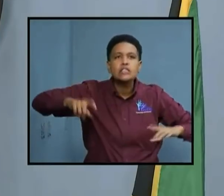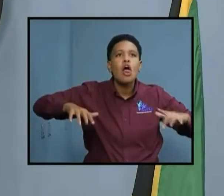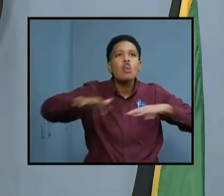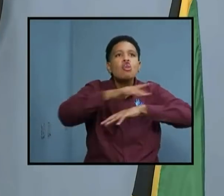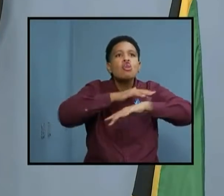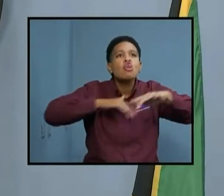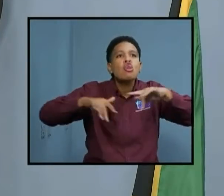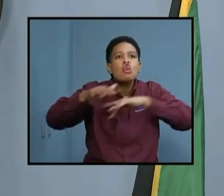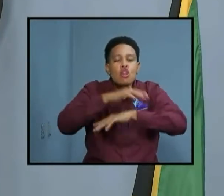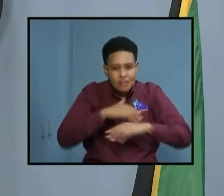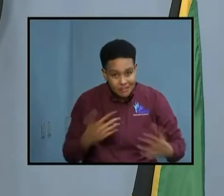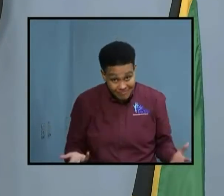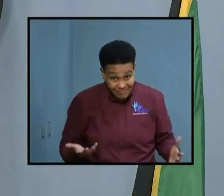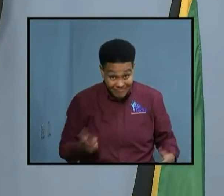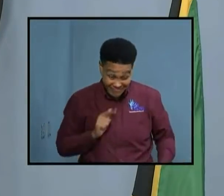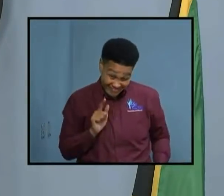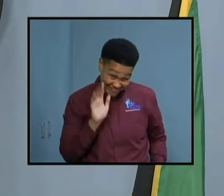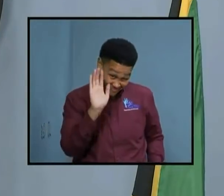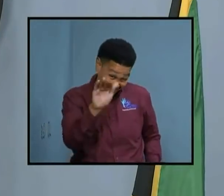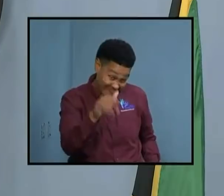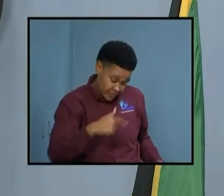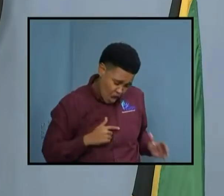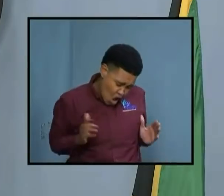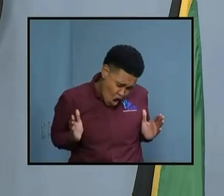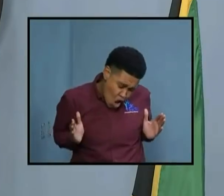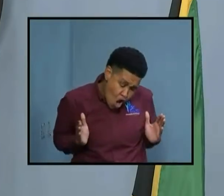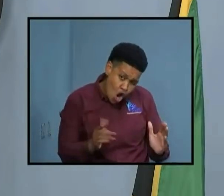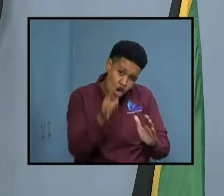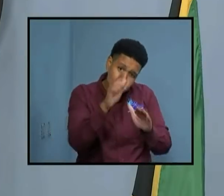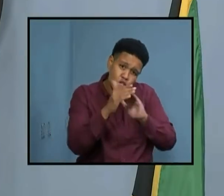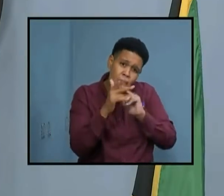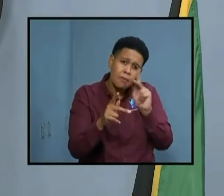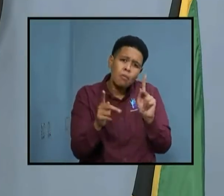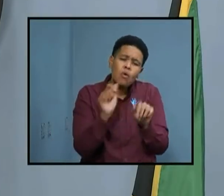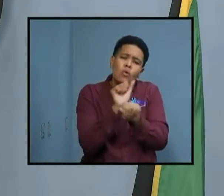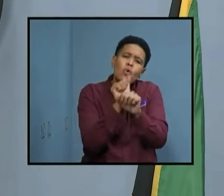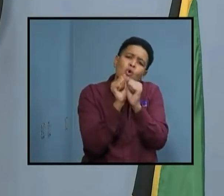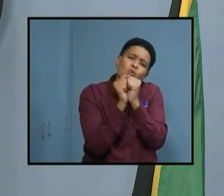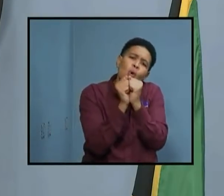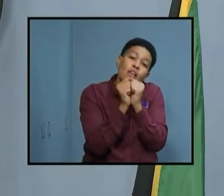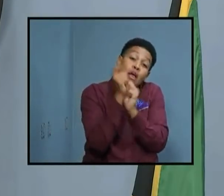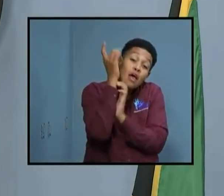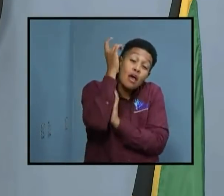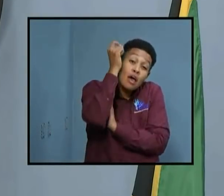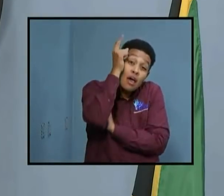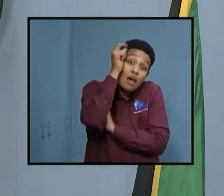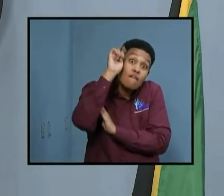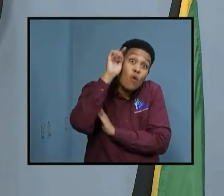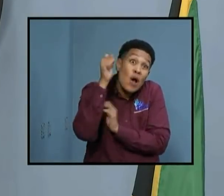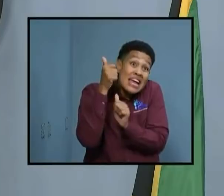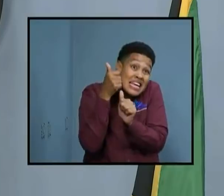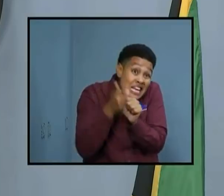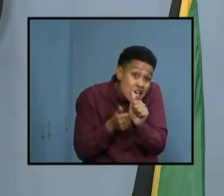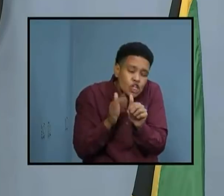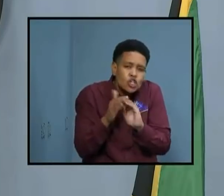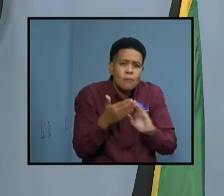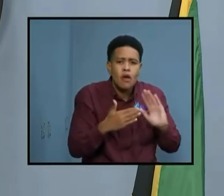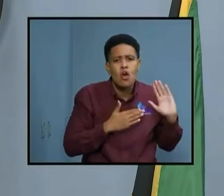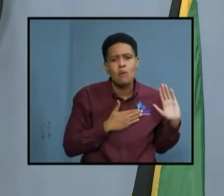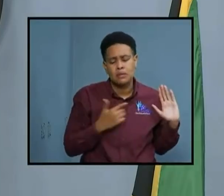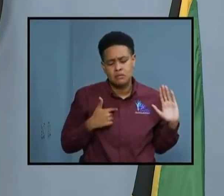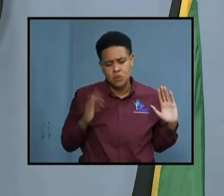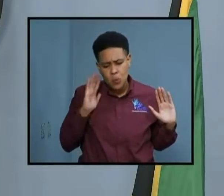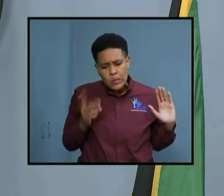movement. I urge all Jamaicans to unite, for each Jamaican to commit to doing his or her